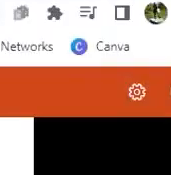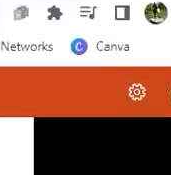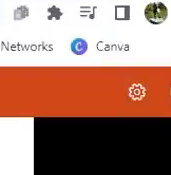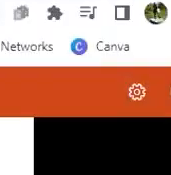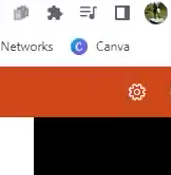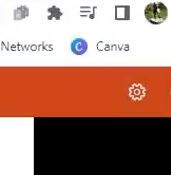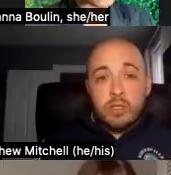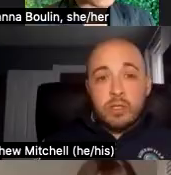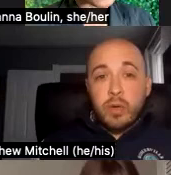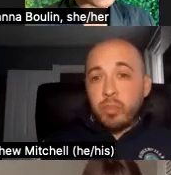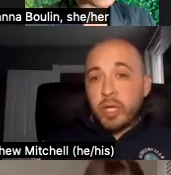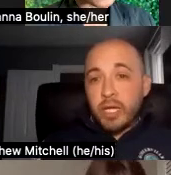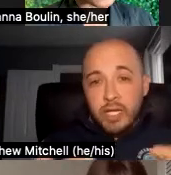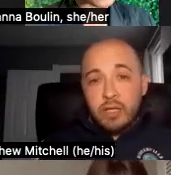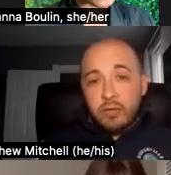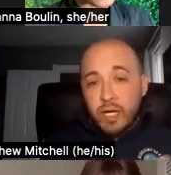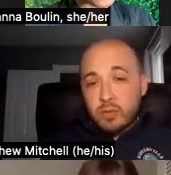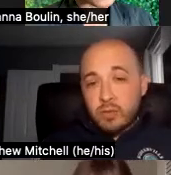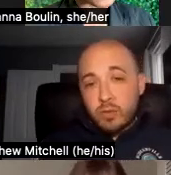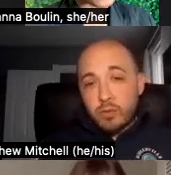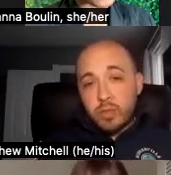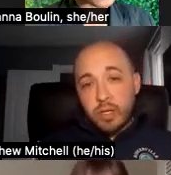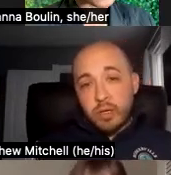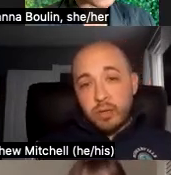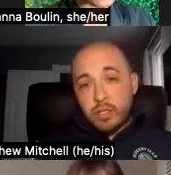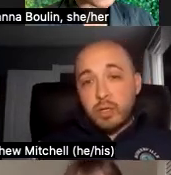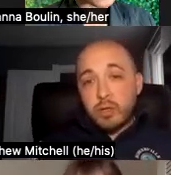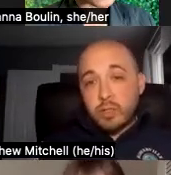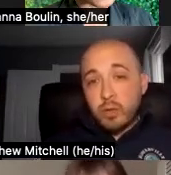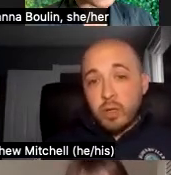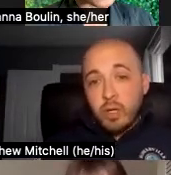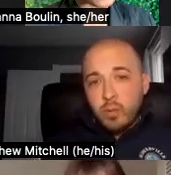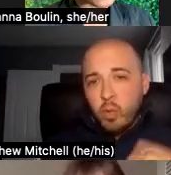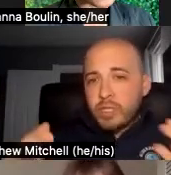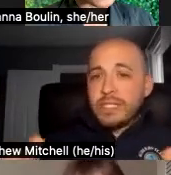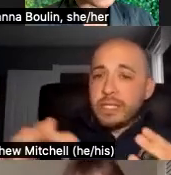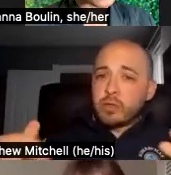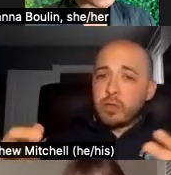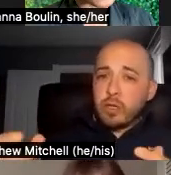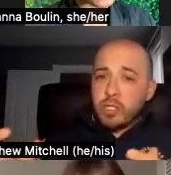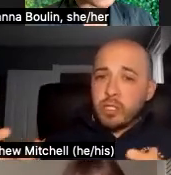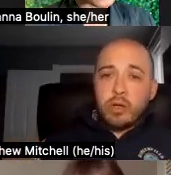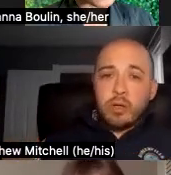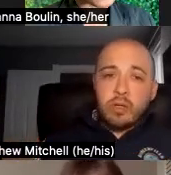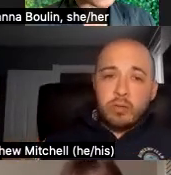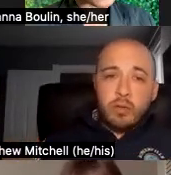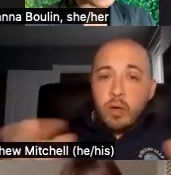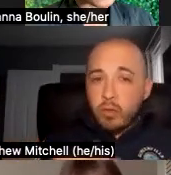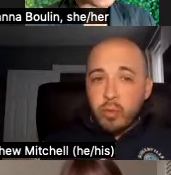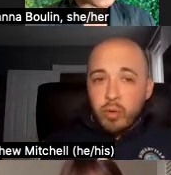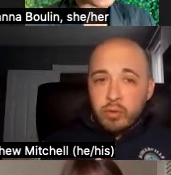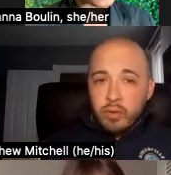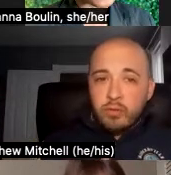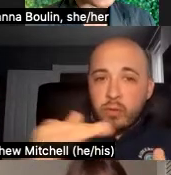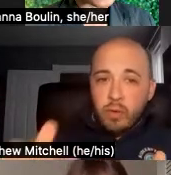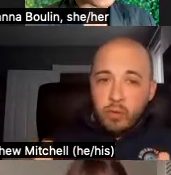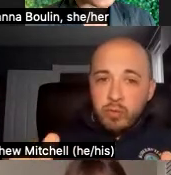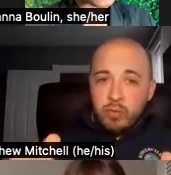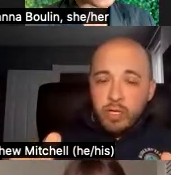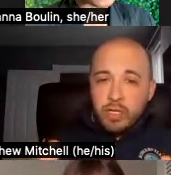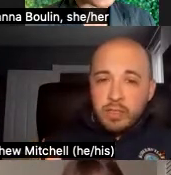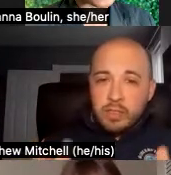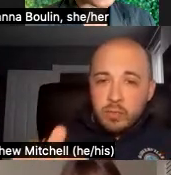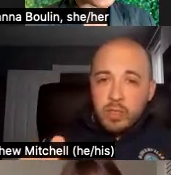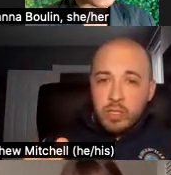within those areas with the planning and the advisory group this year. So more details are gonna be shared in the final report that Fenway will